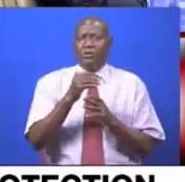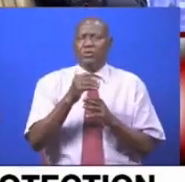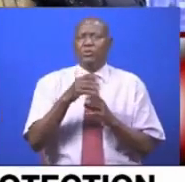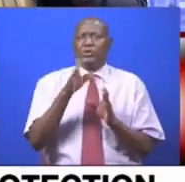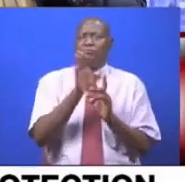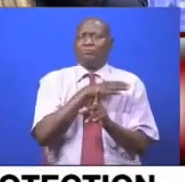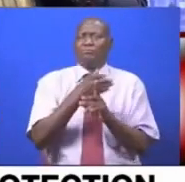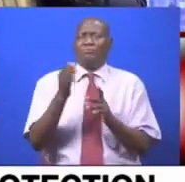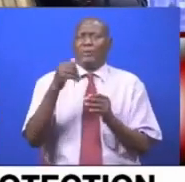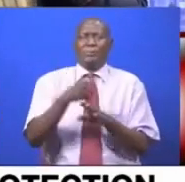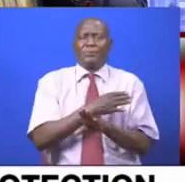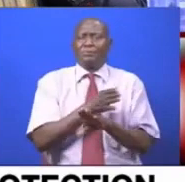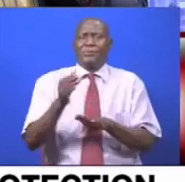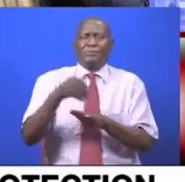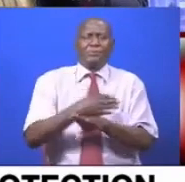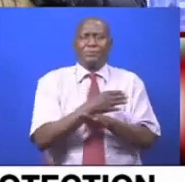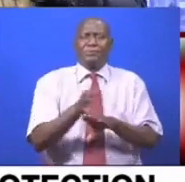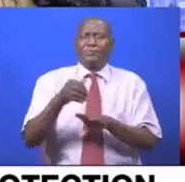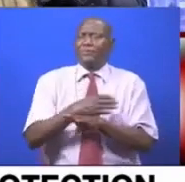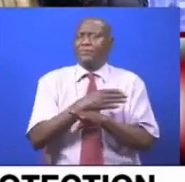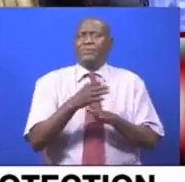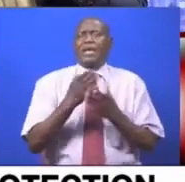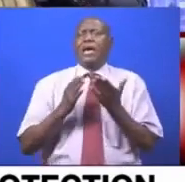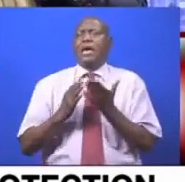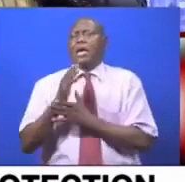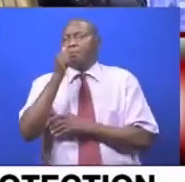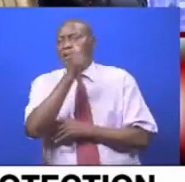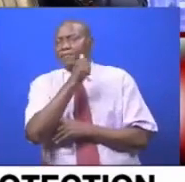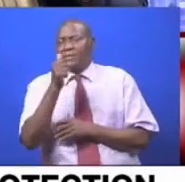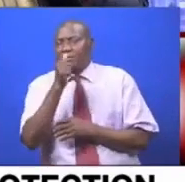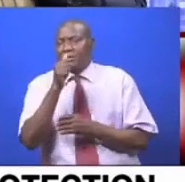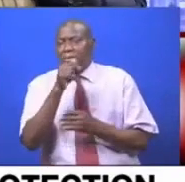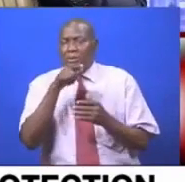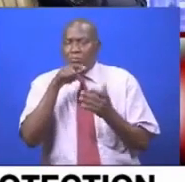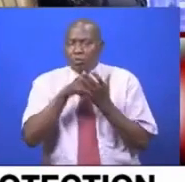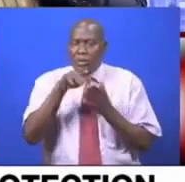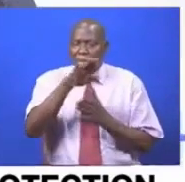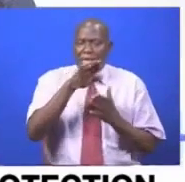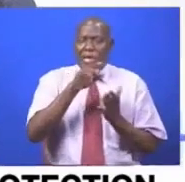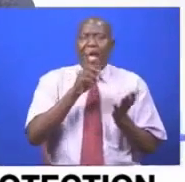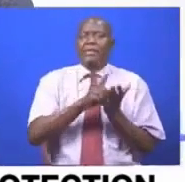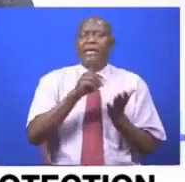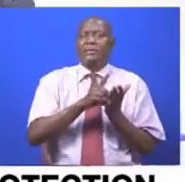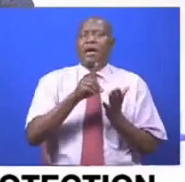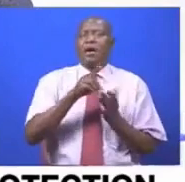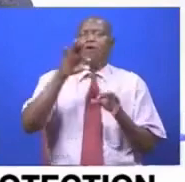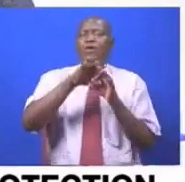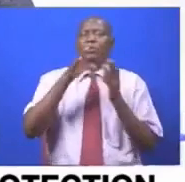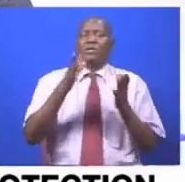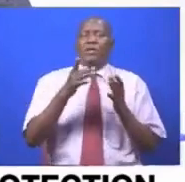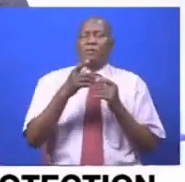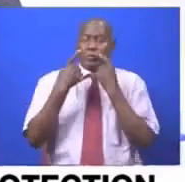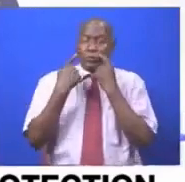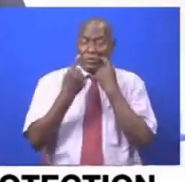and violation of the right to privacy in regards to data for the voters, because you realize that voters